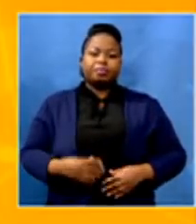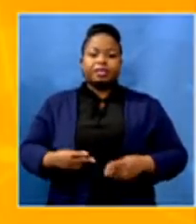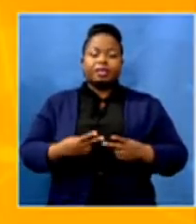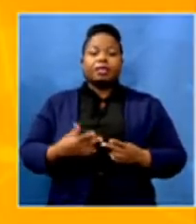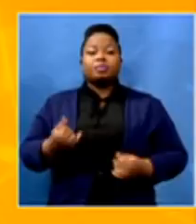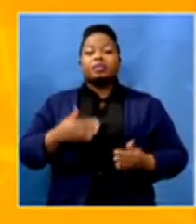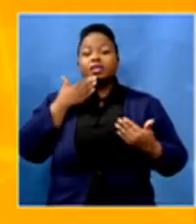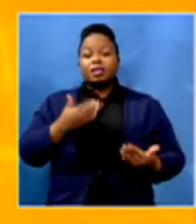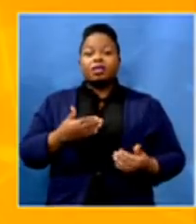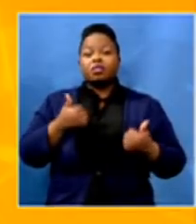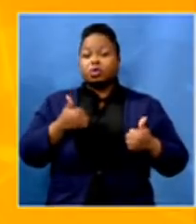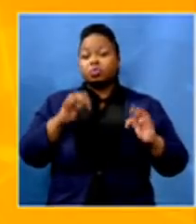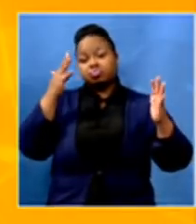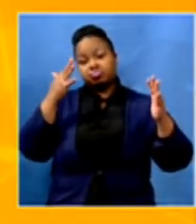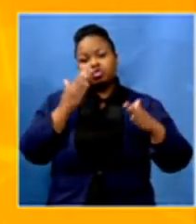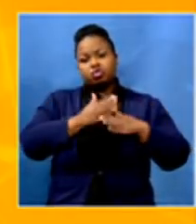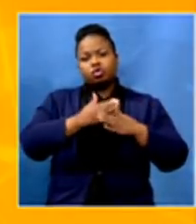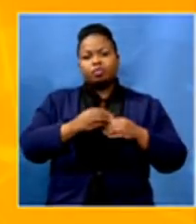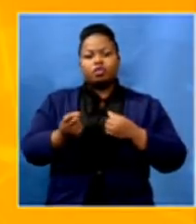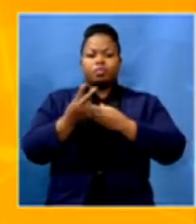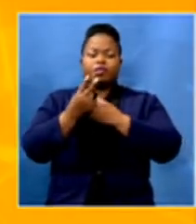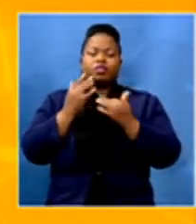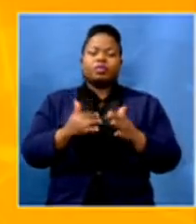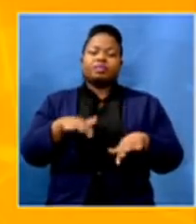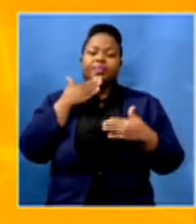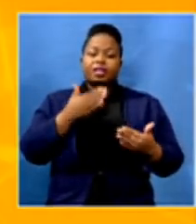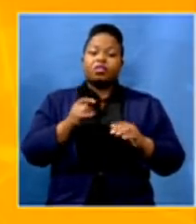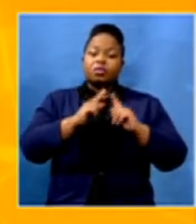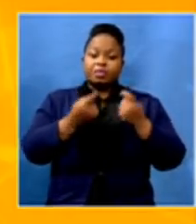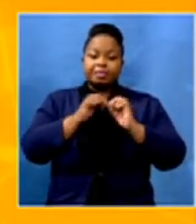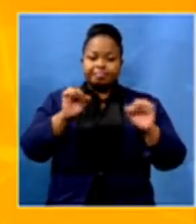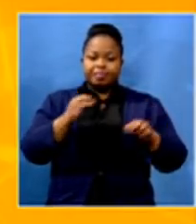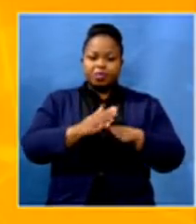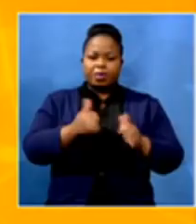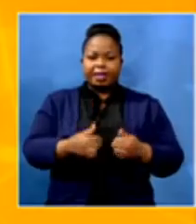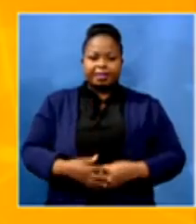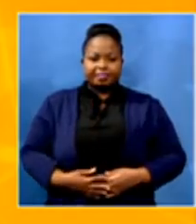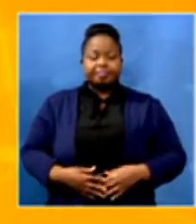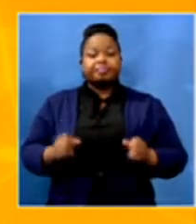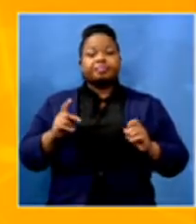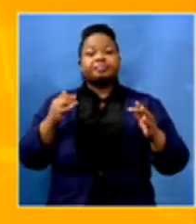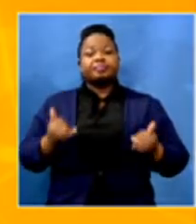have to thank you for a good job as well. That's coming from viewers. Thank you for you and your team and all you're doing. All right. Let's get...